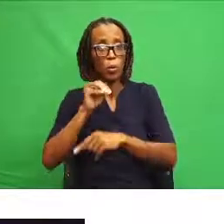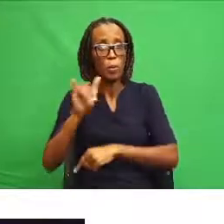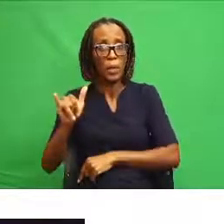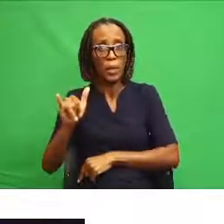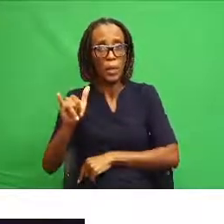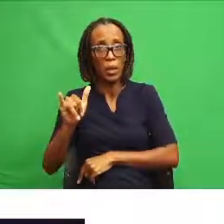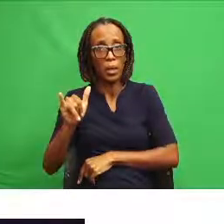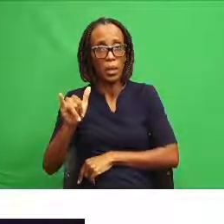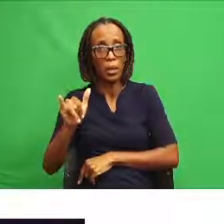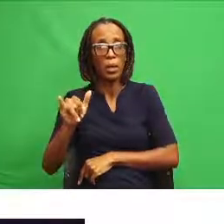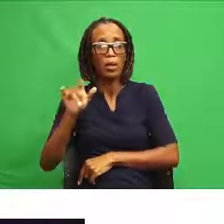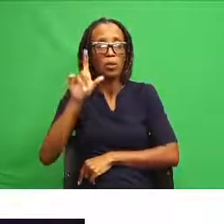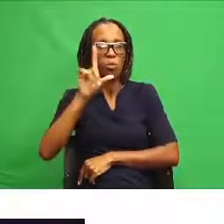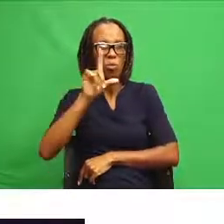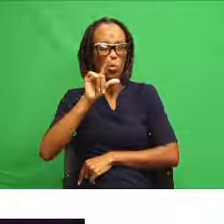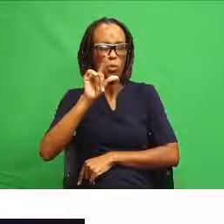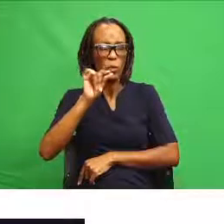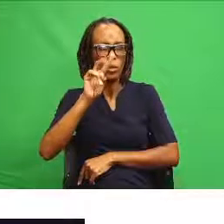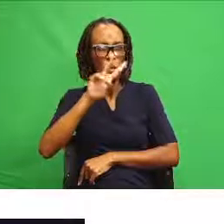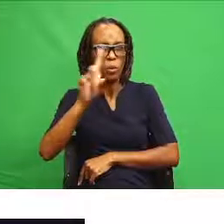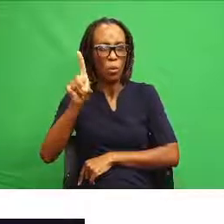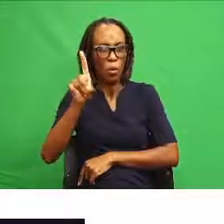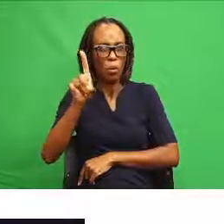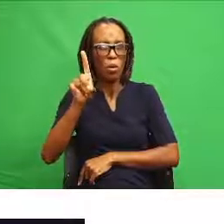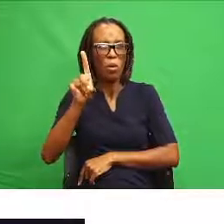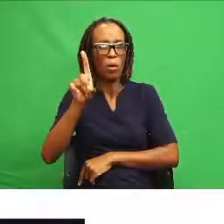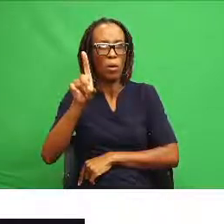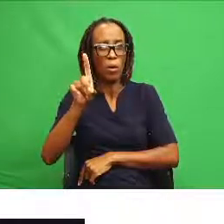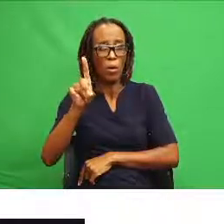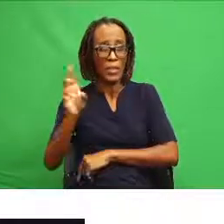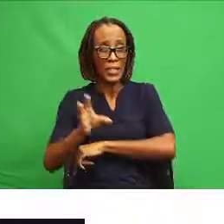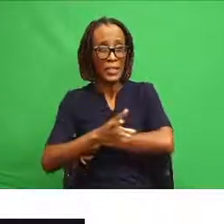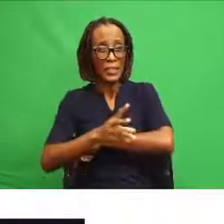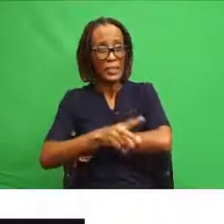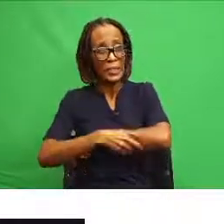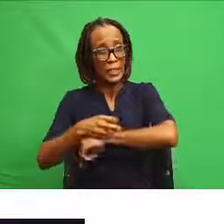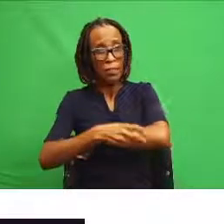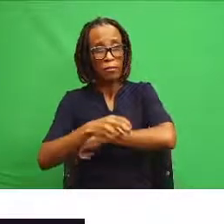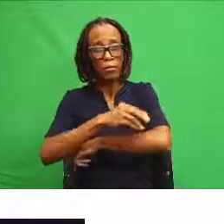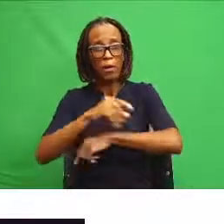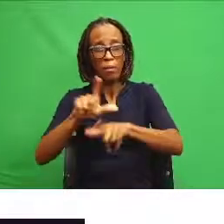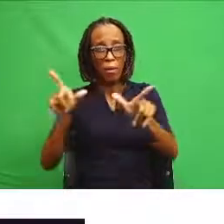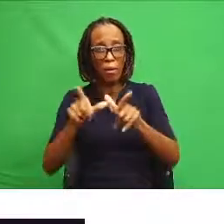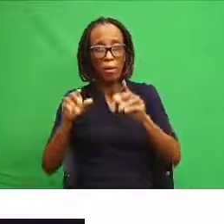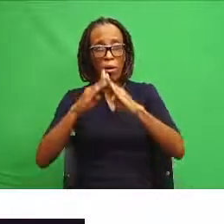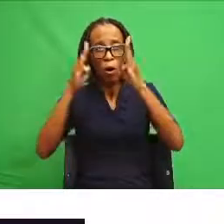31st, 2021, theft and property loss amounted to